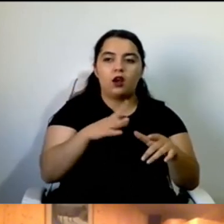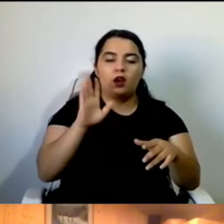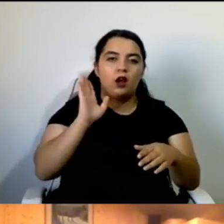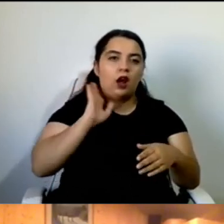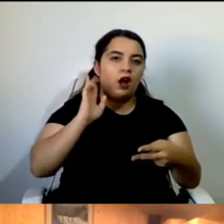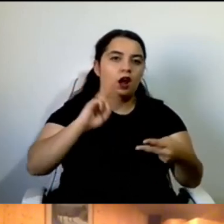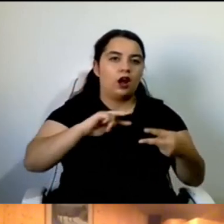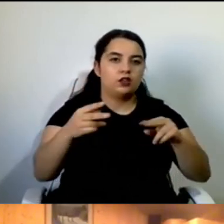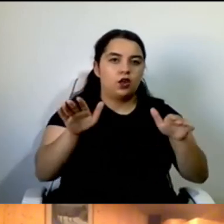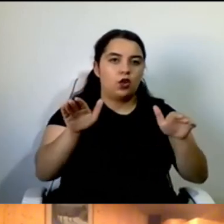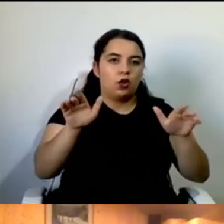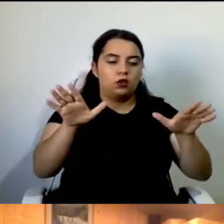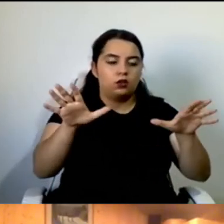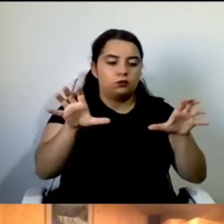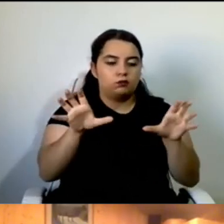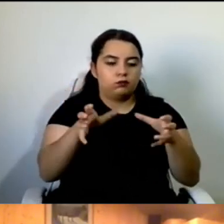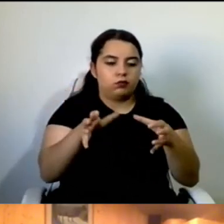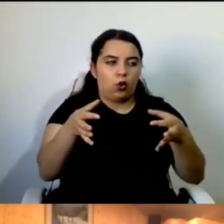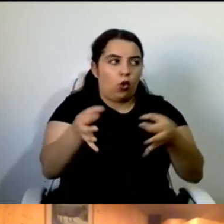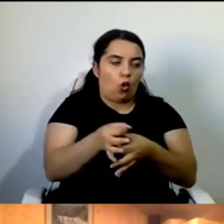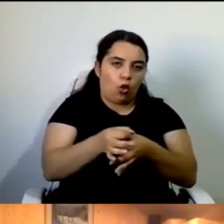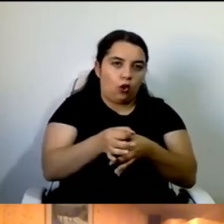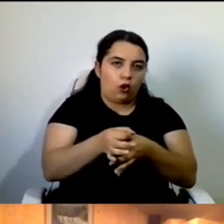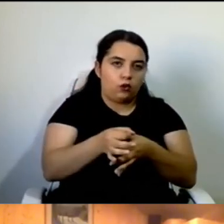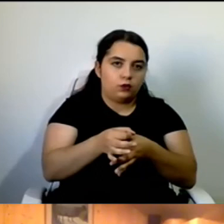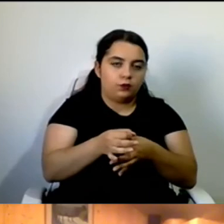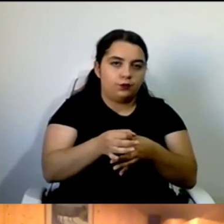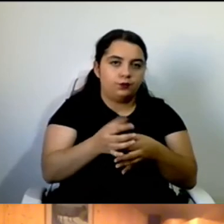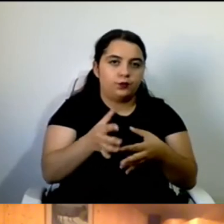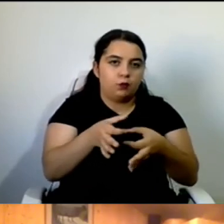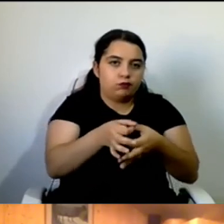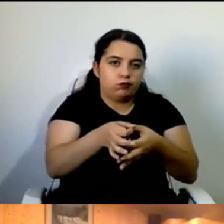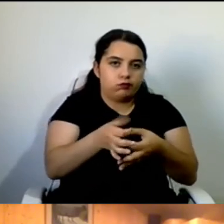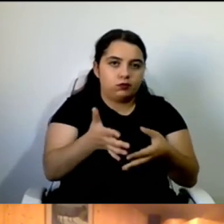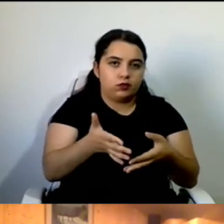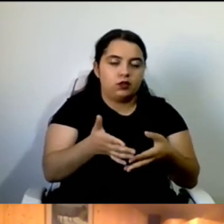an injury or are born with assistance needs in a very small